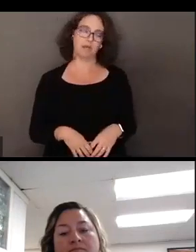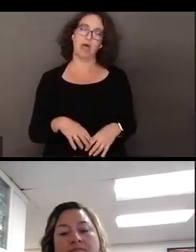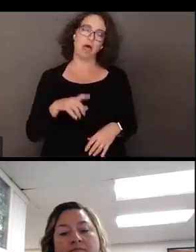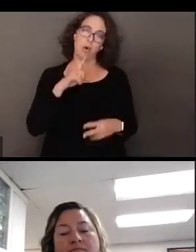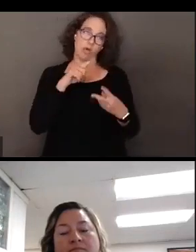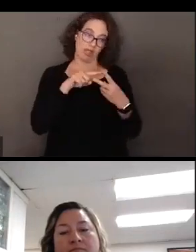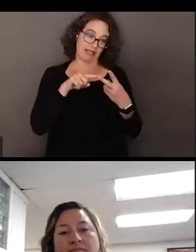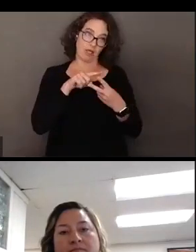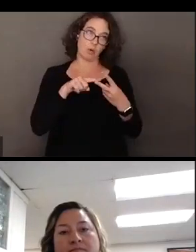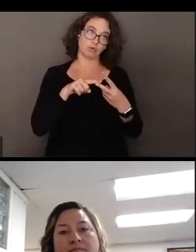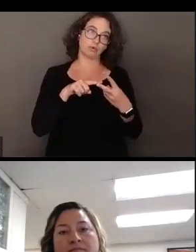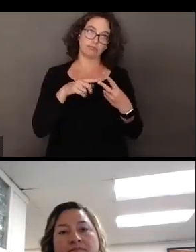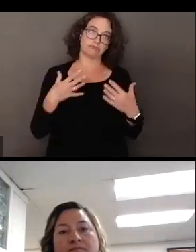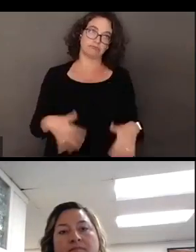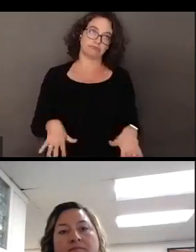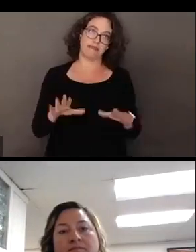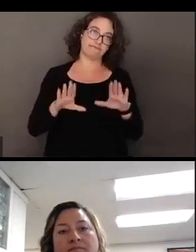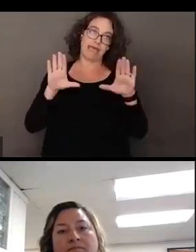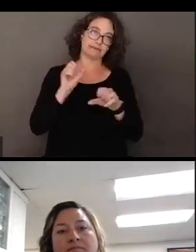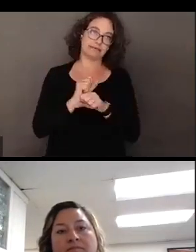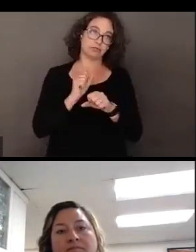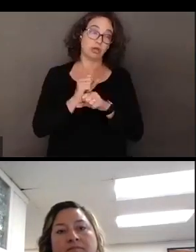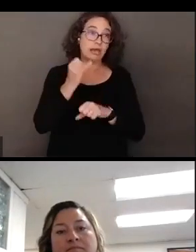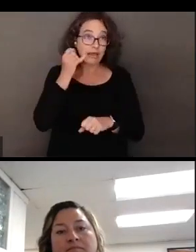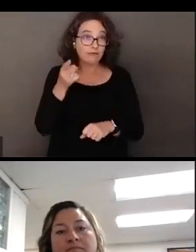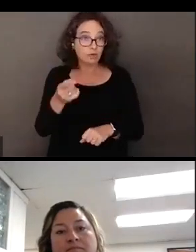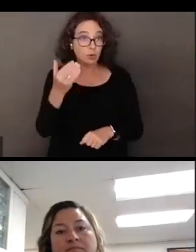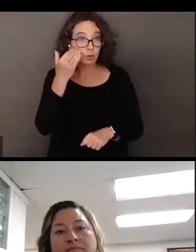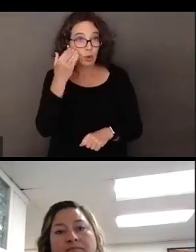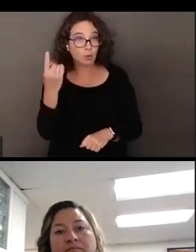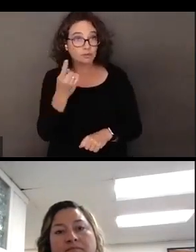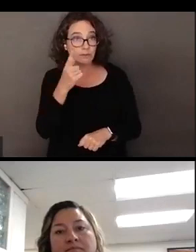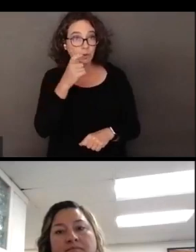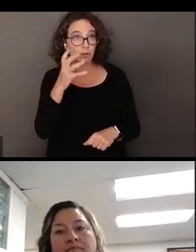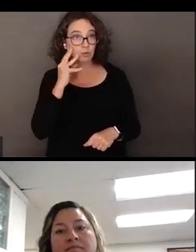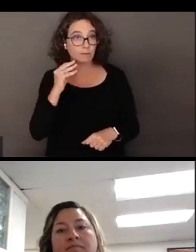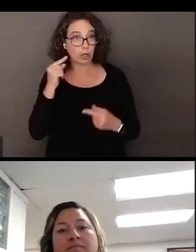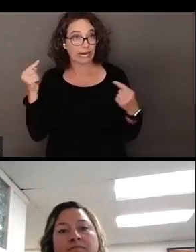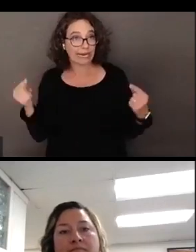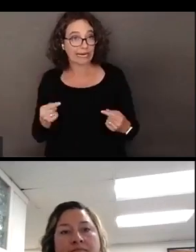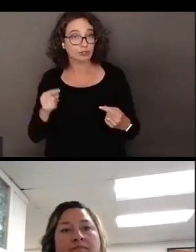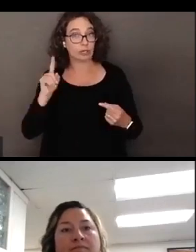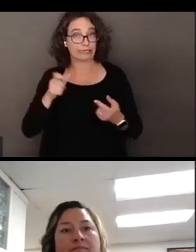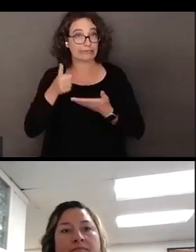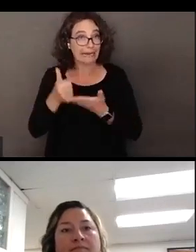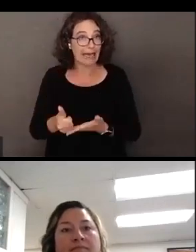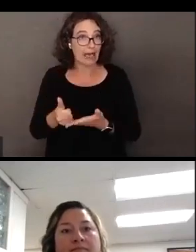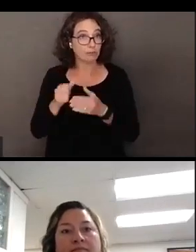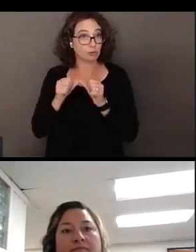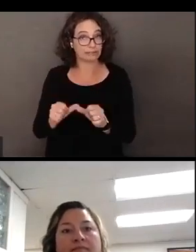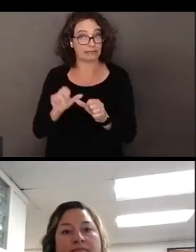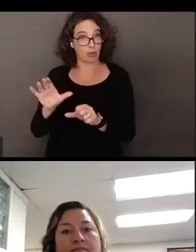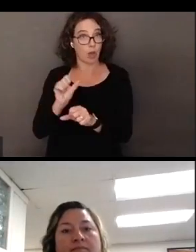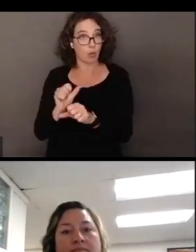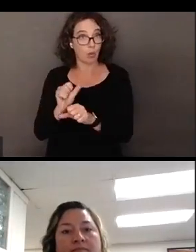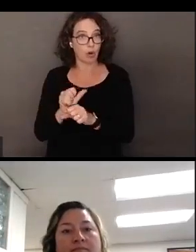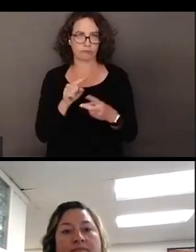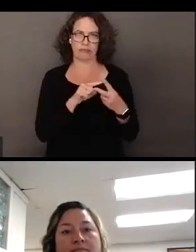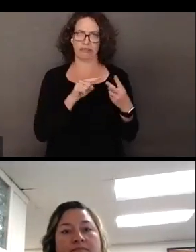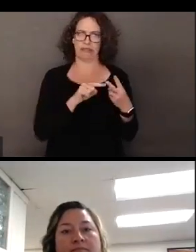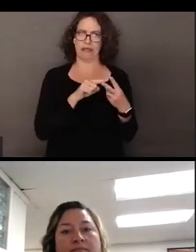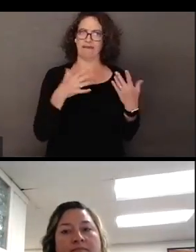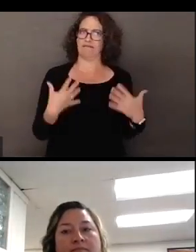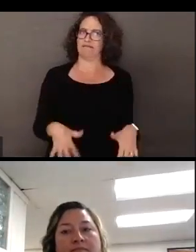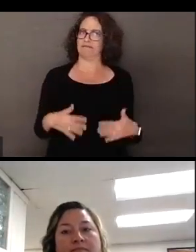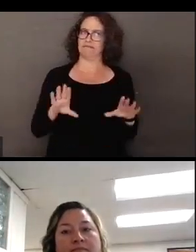Becca mentioned, if anyone knows of anyone with injuries and needs to get some help, just being able to sustain their operation, they're a fantastic resource in that